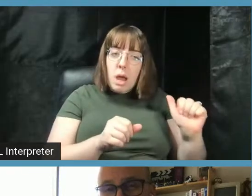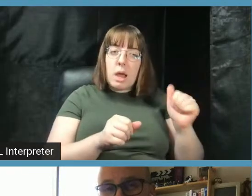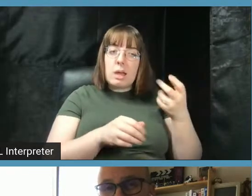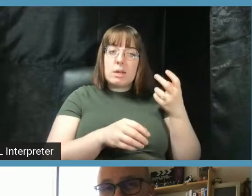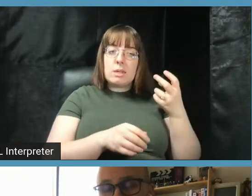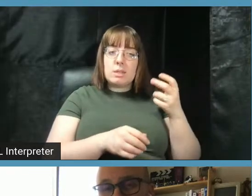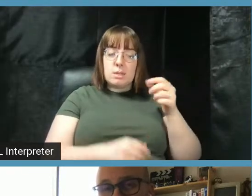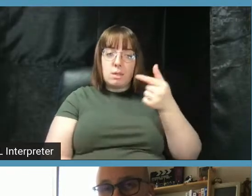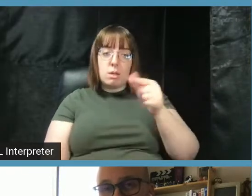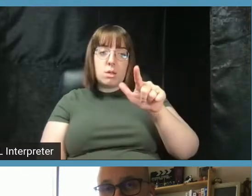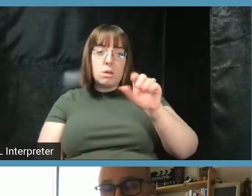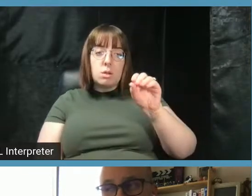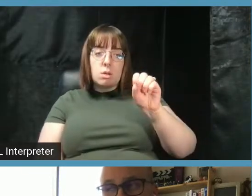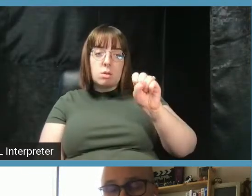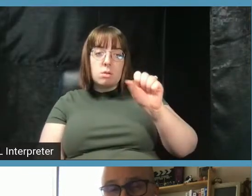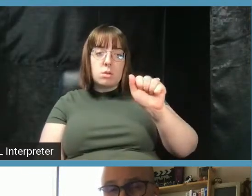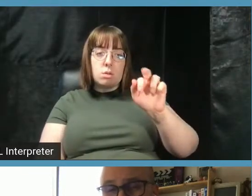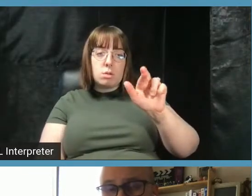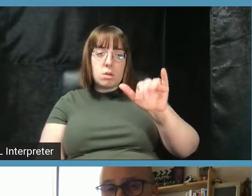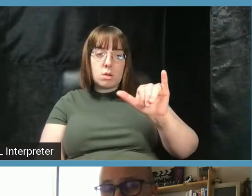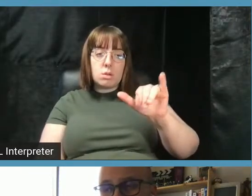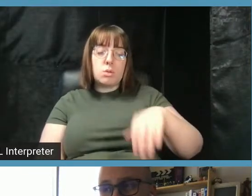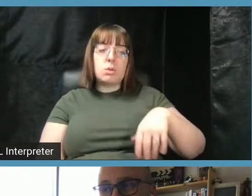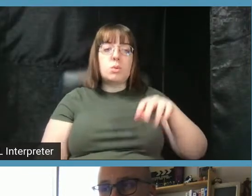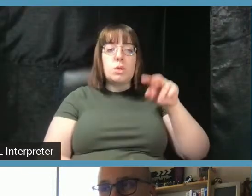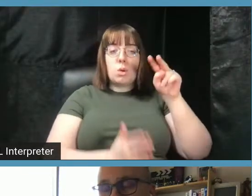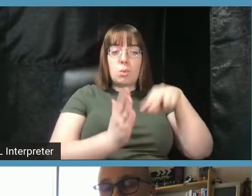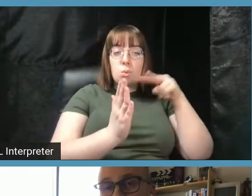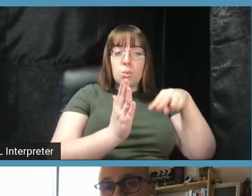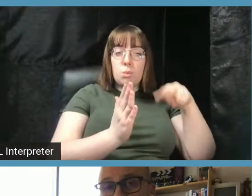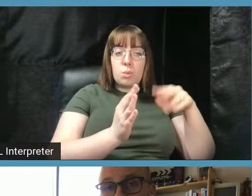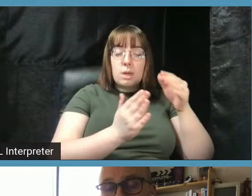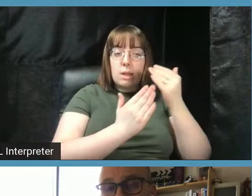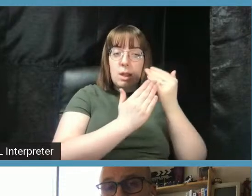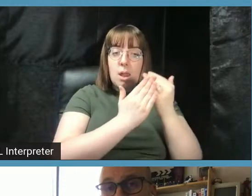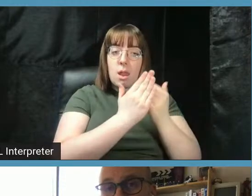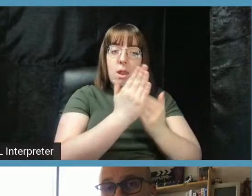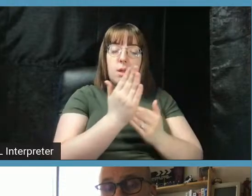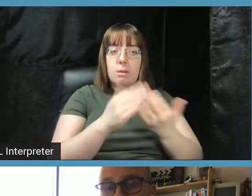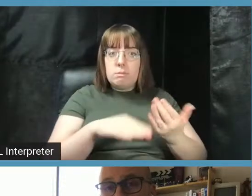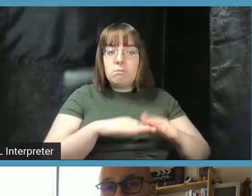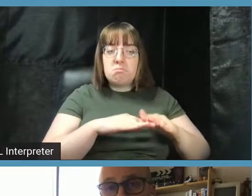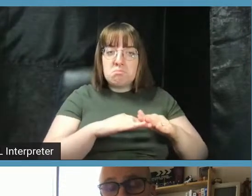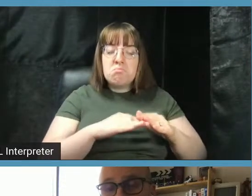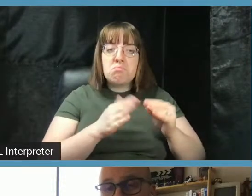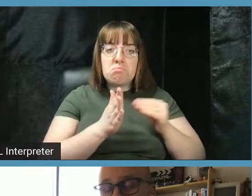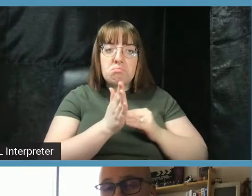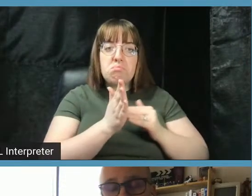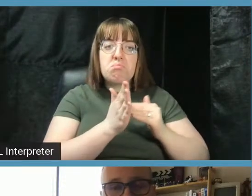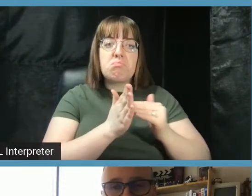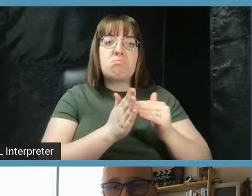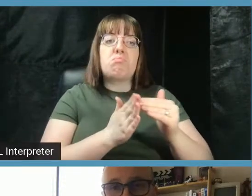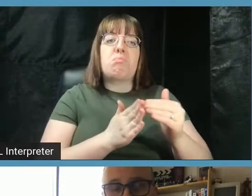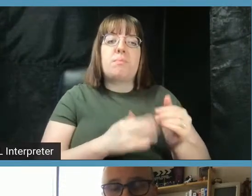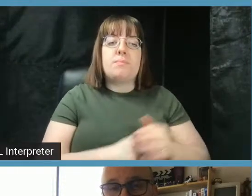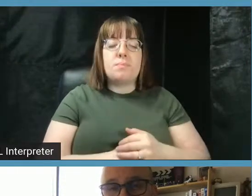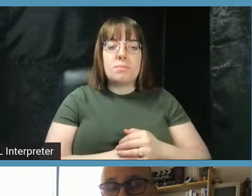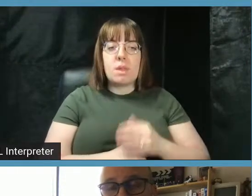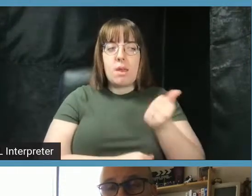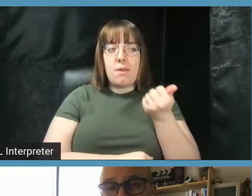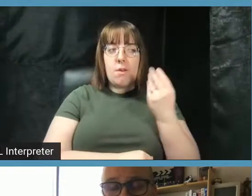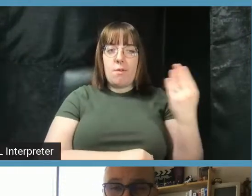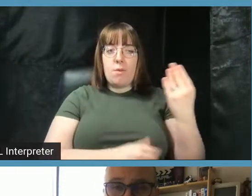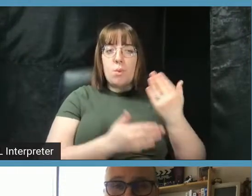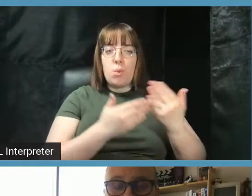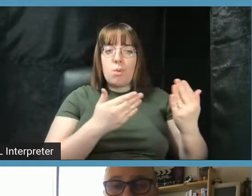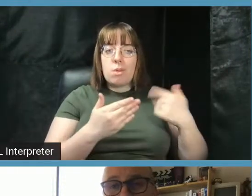reading lists both up to date. So almost weekly, we update those, and the reading list does contain a number of different